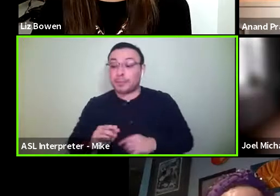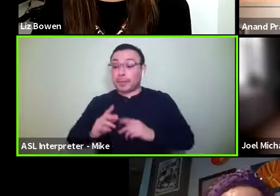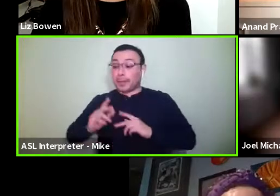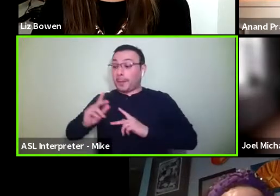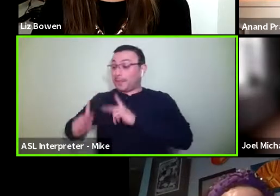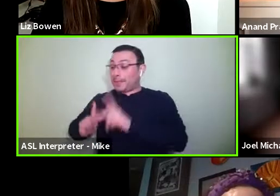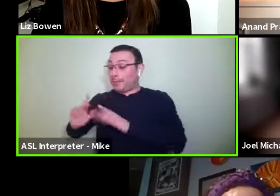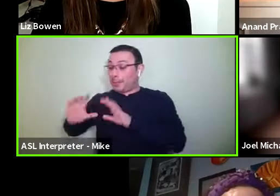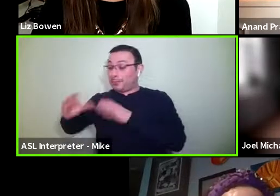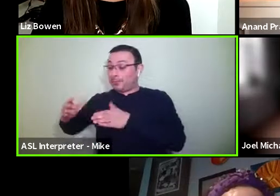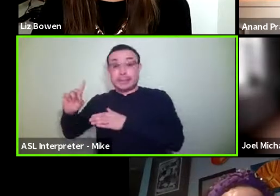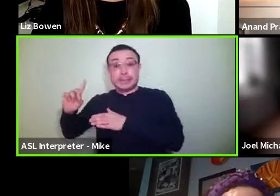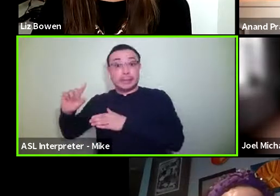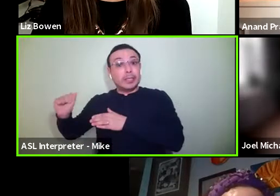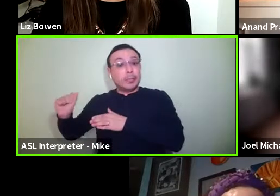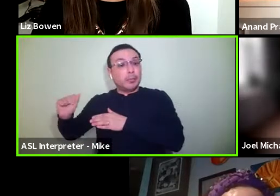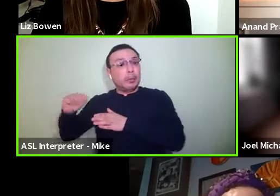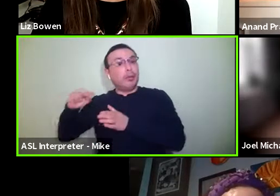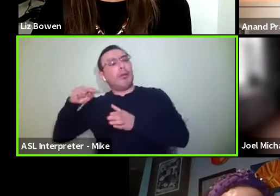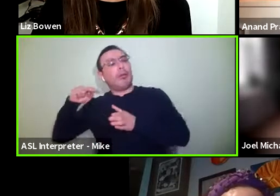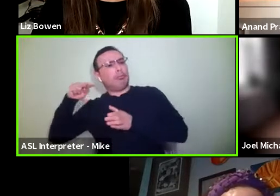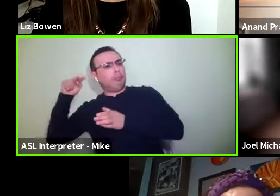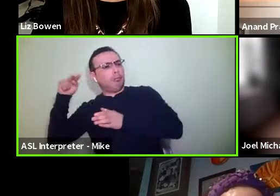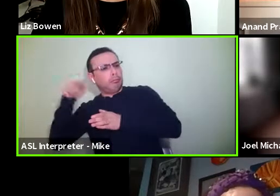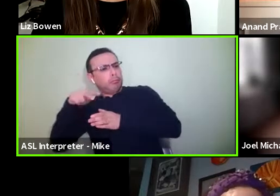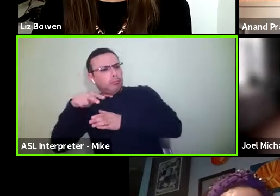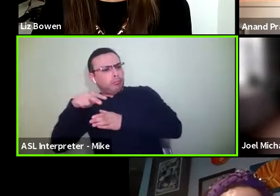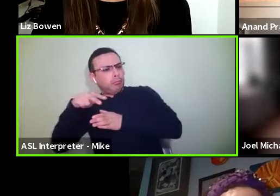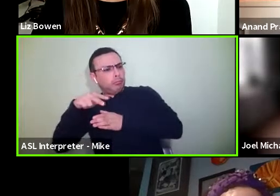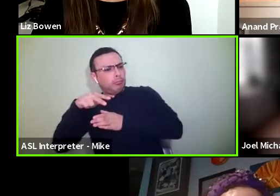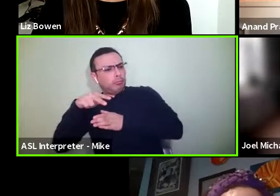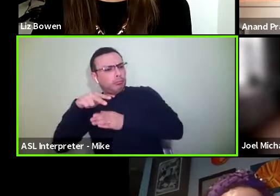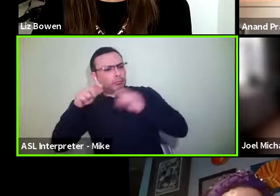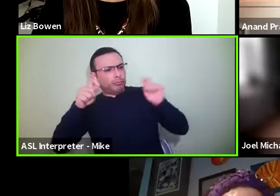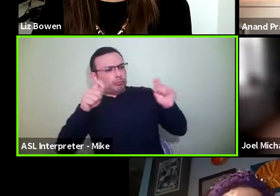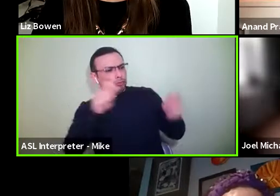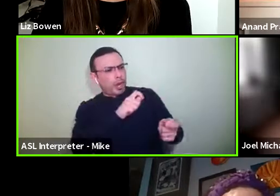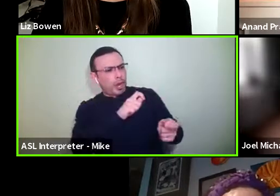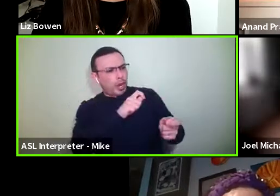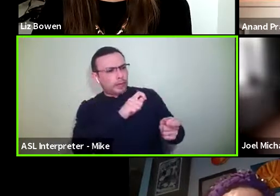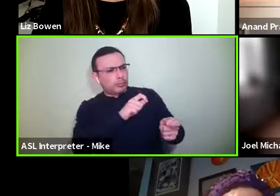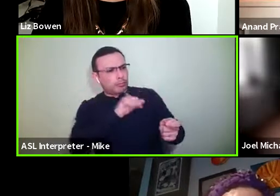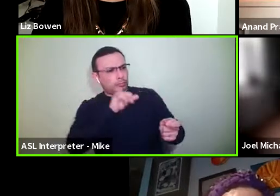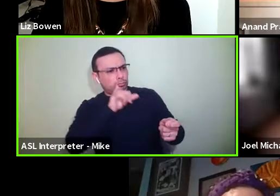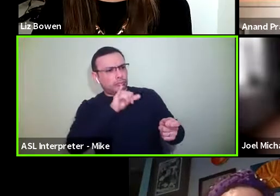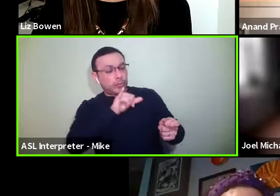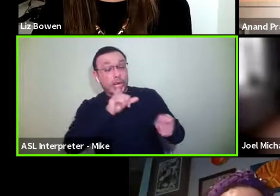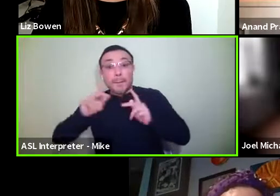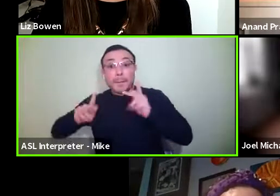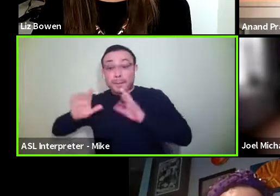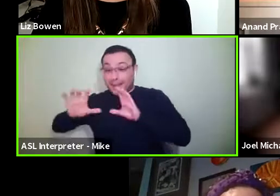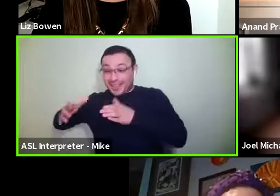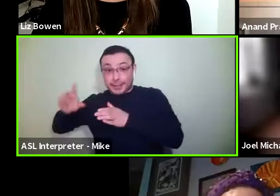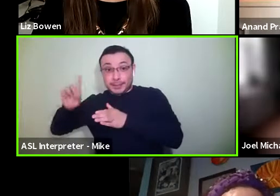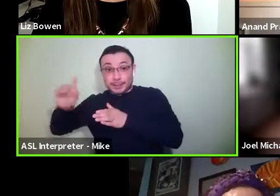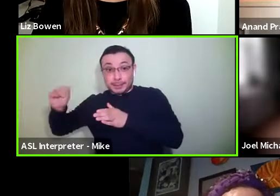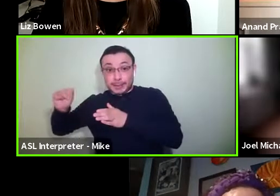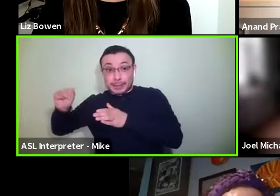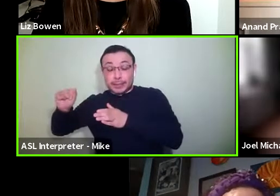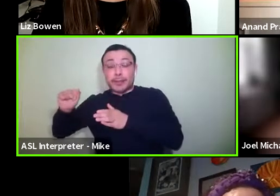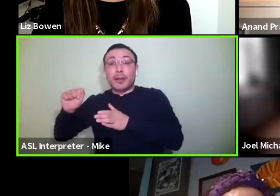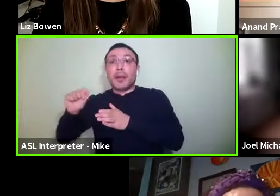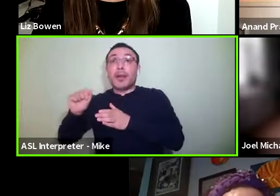we meaning people with disabilities, tend to use technology perhaps